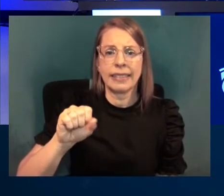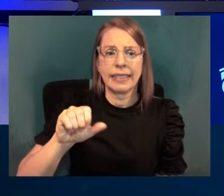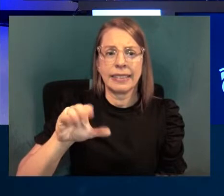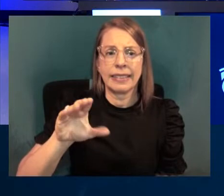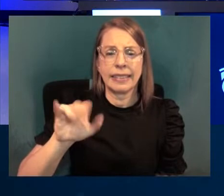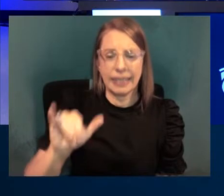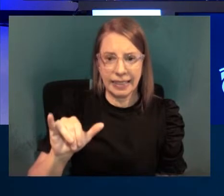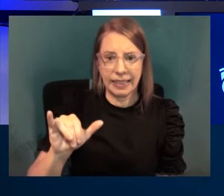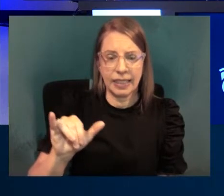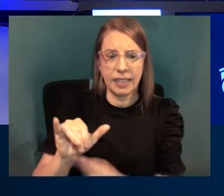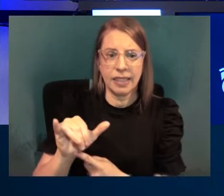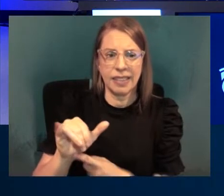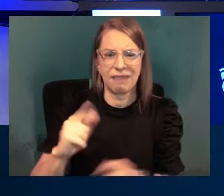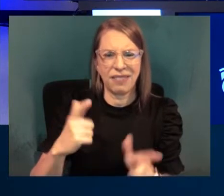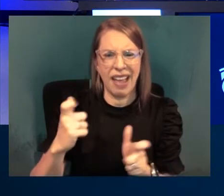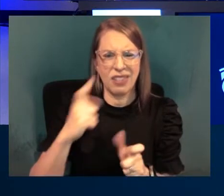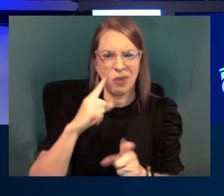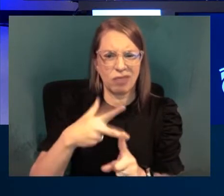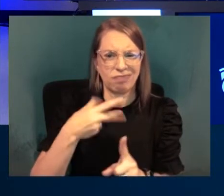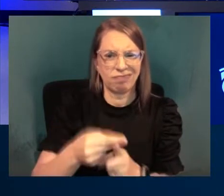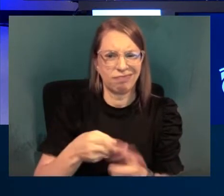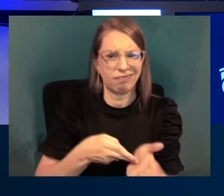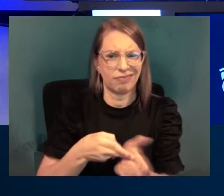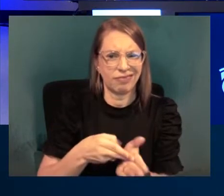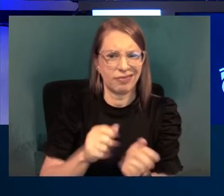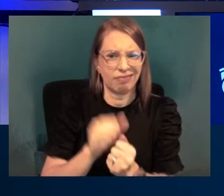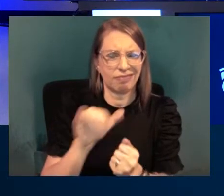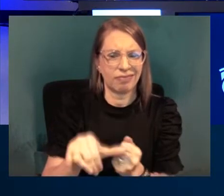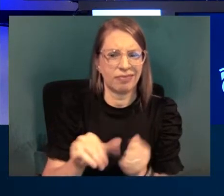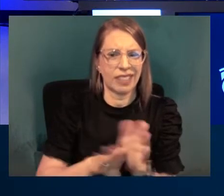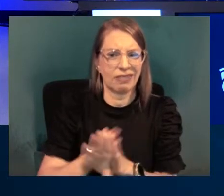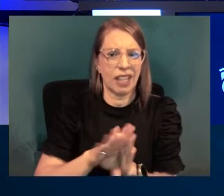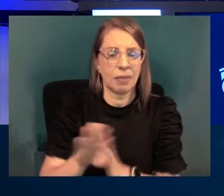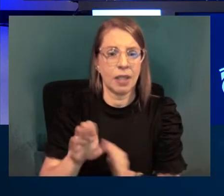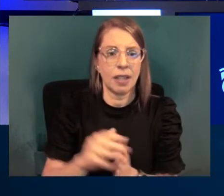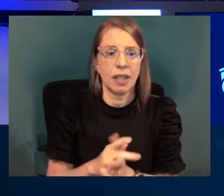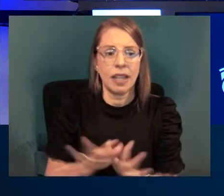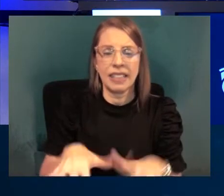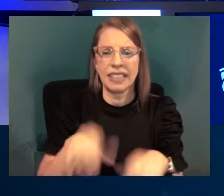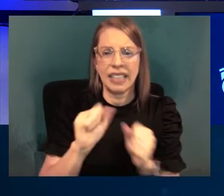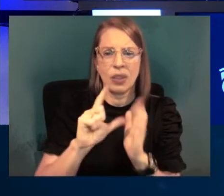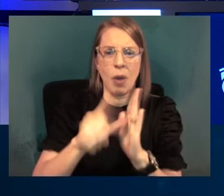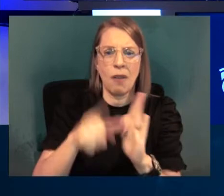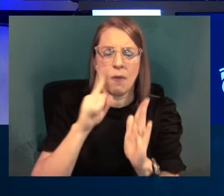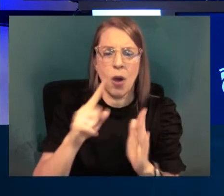the shot, to be honest with you, Hawkeye. I mean, normally it takes a while to get the immune response, and